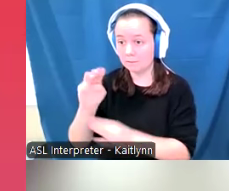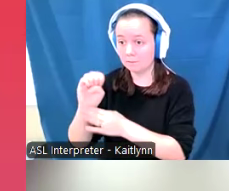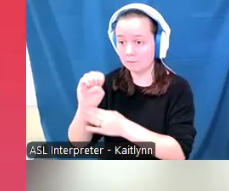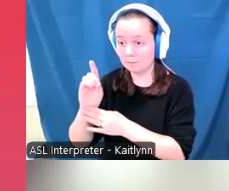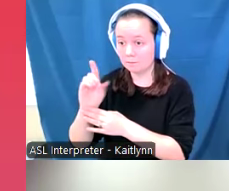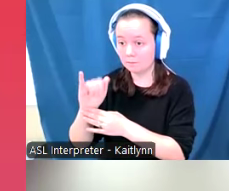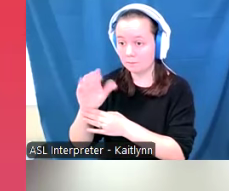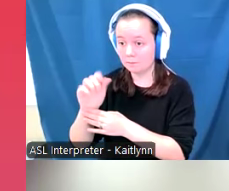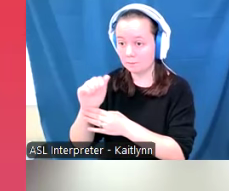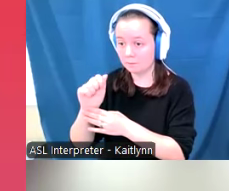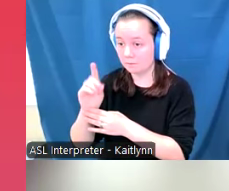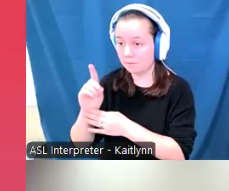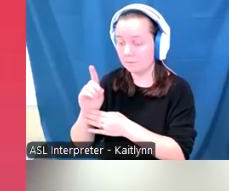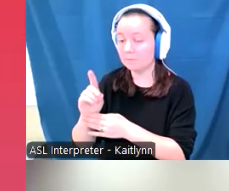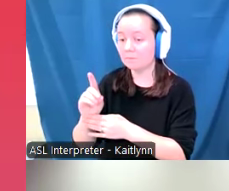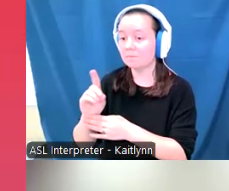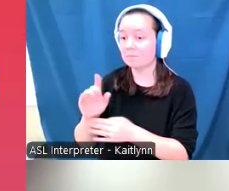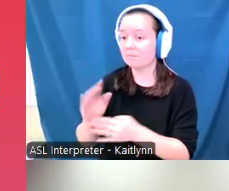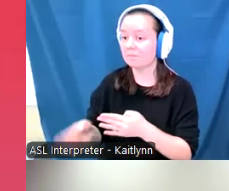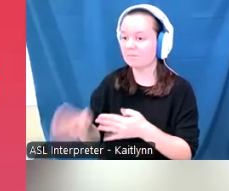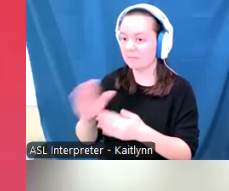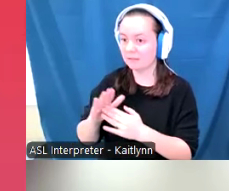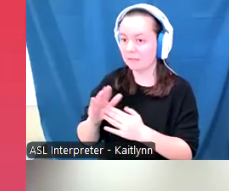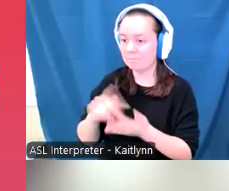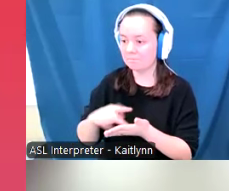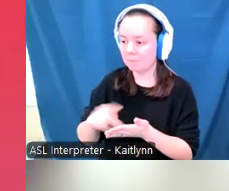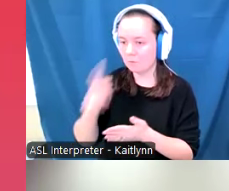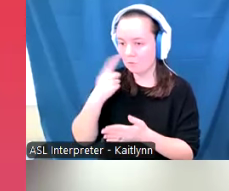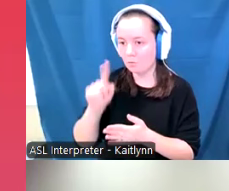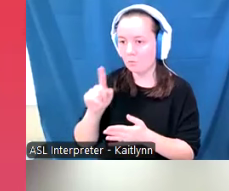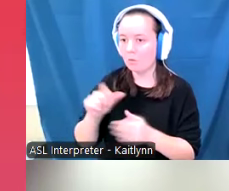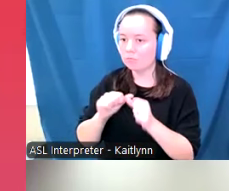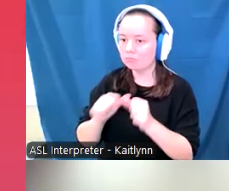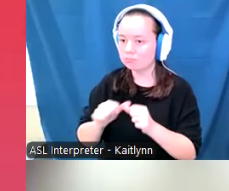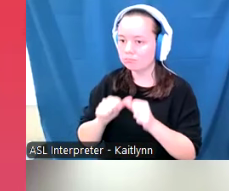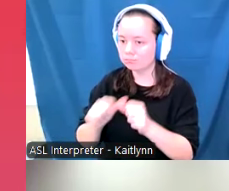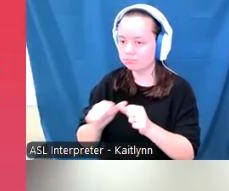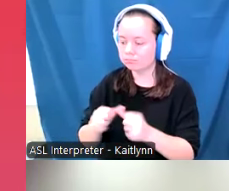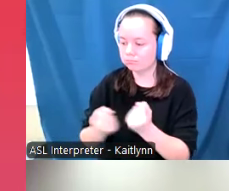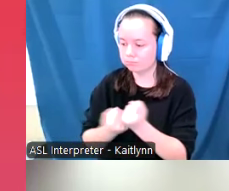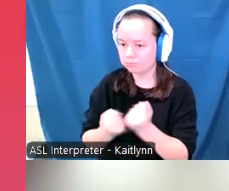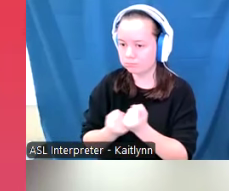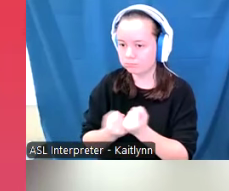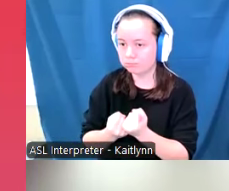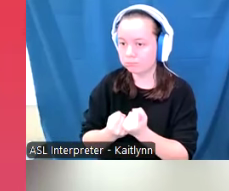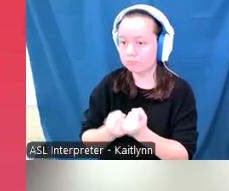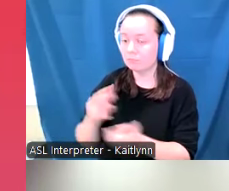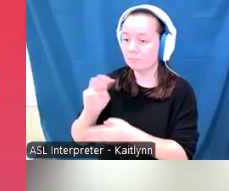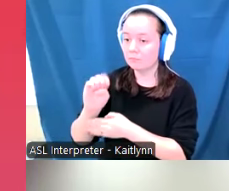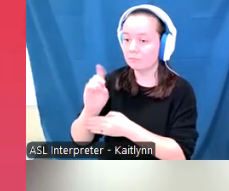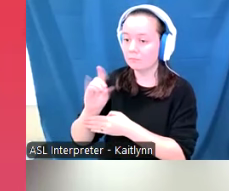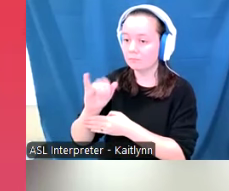primary payer for long-term services and supports. These Medicaid provider payments play a role in